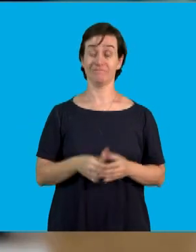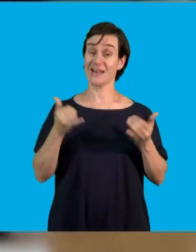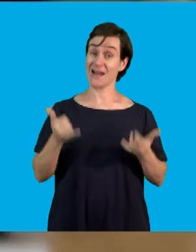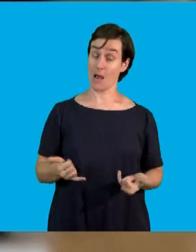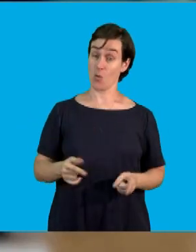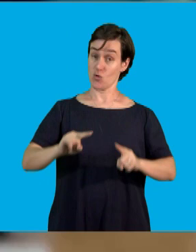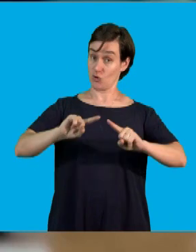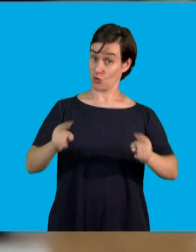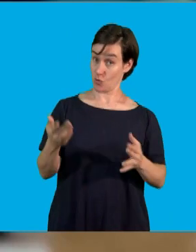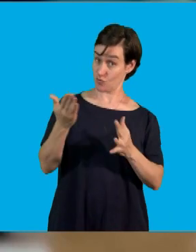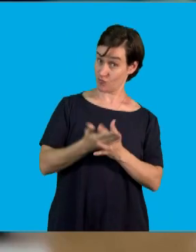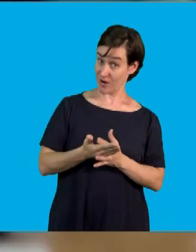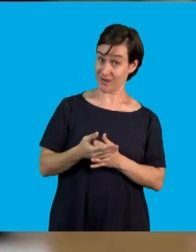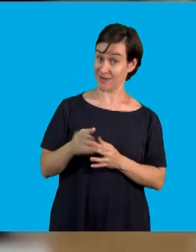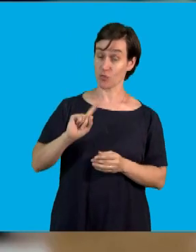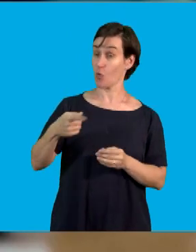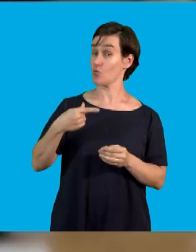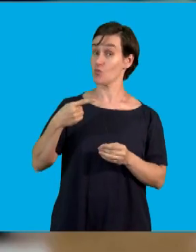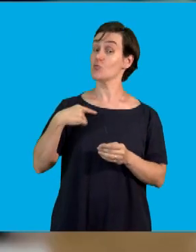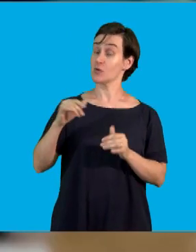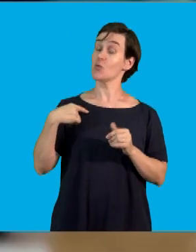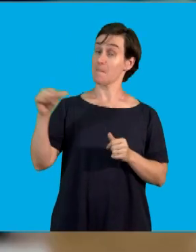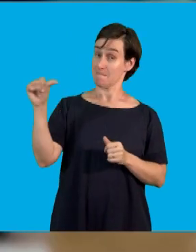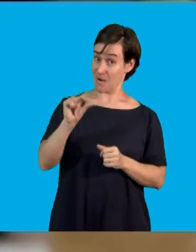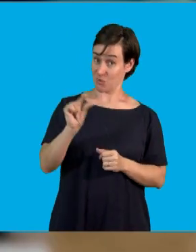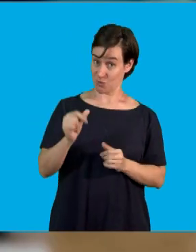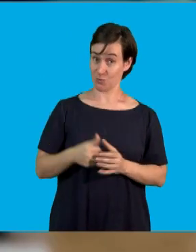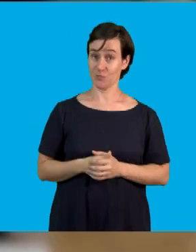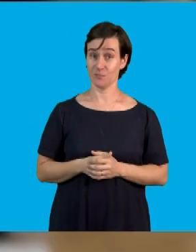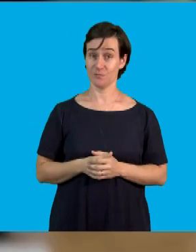so now we are going to take a quick ad break. Don't go anywhere, we will be right back.